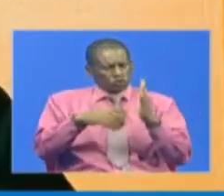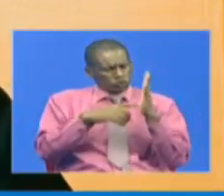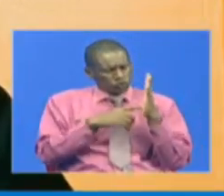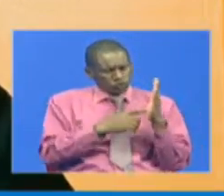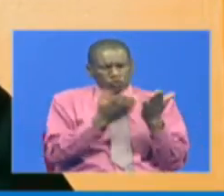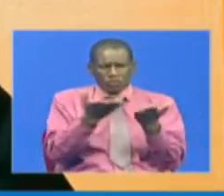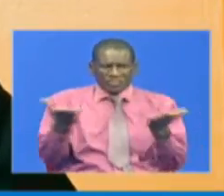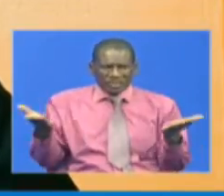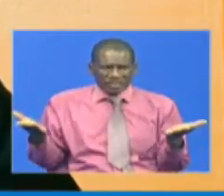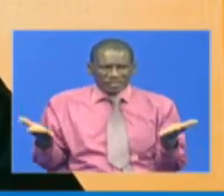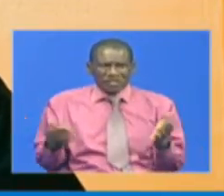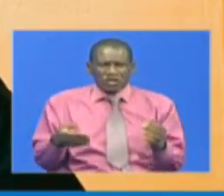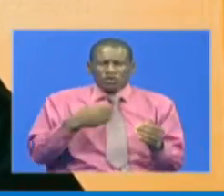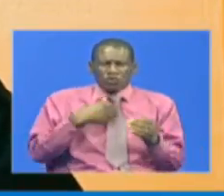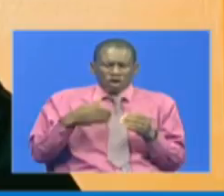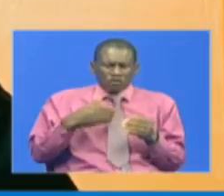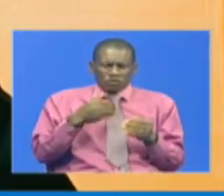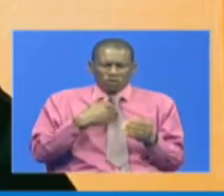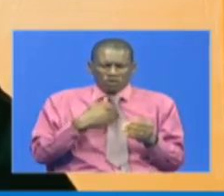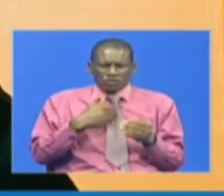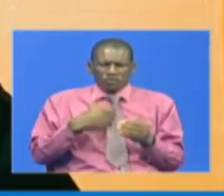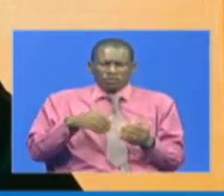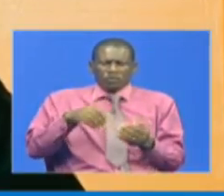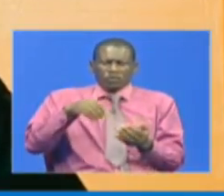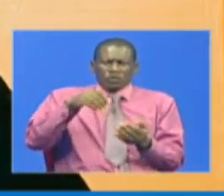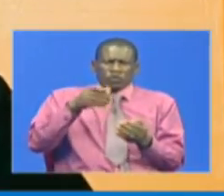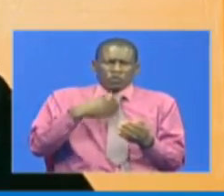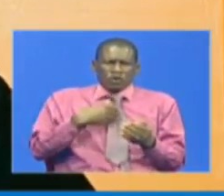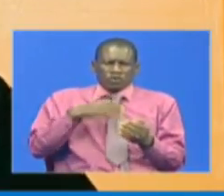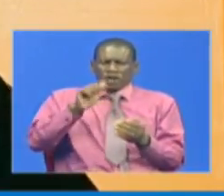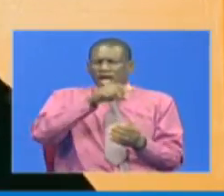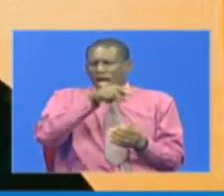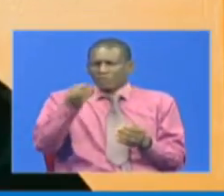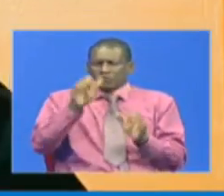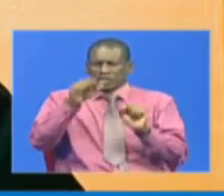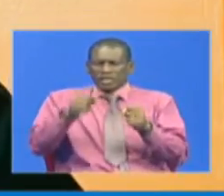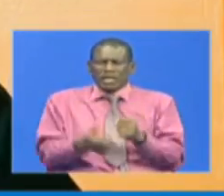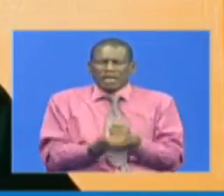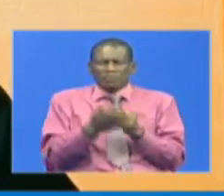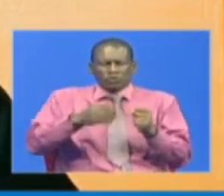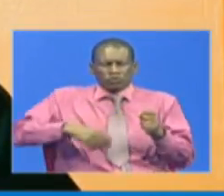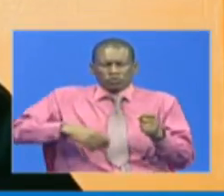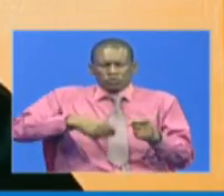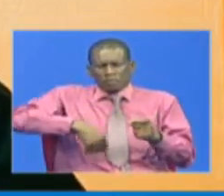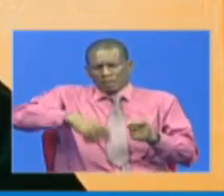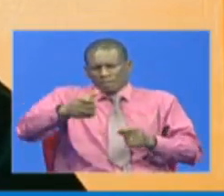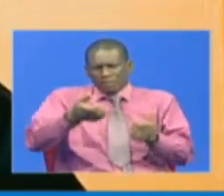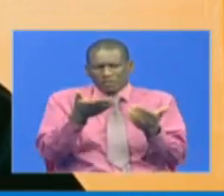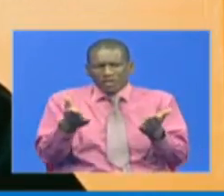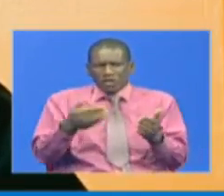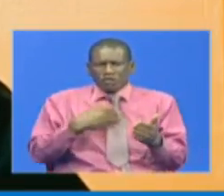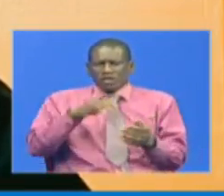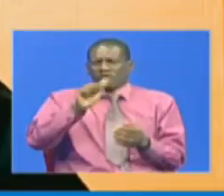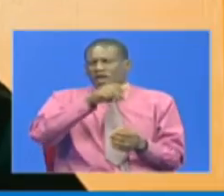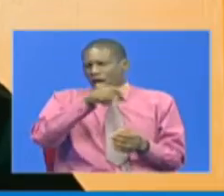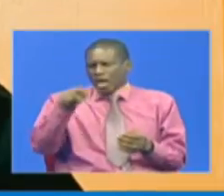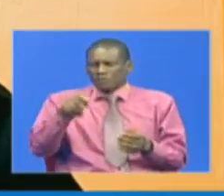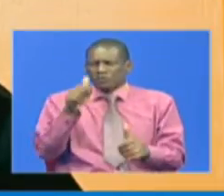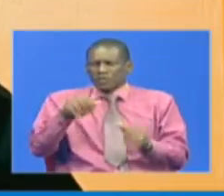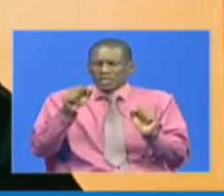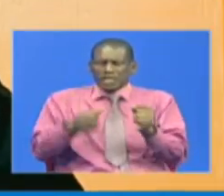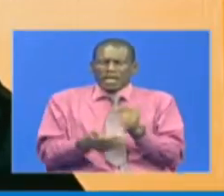products. We have platforms that can help you make payments. We have platforms that can help you collect